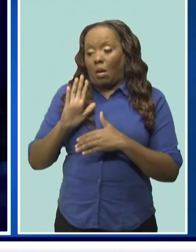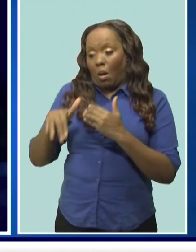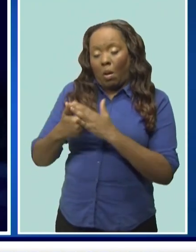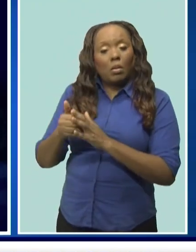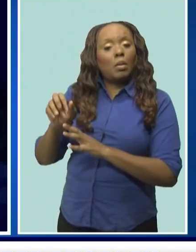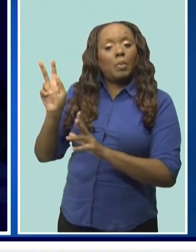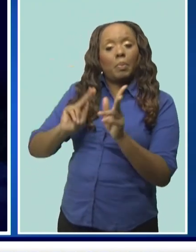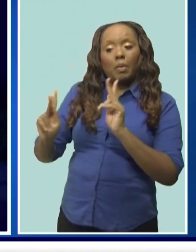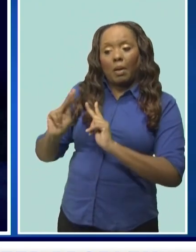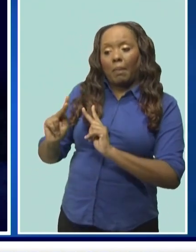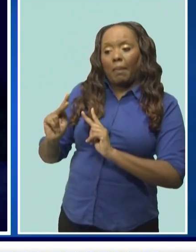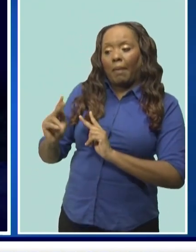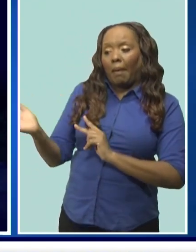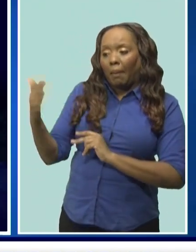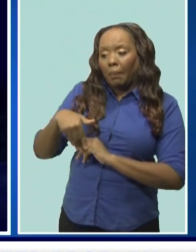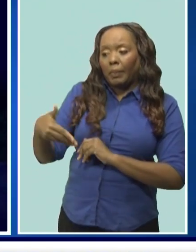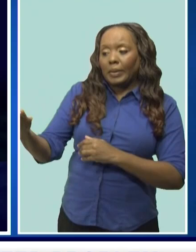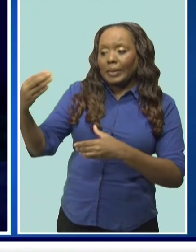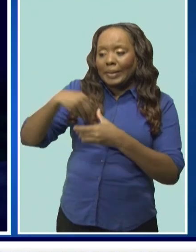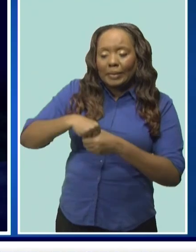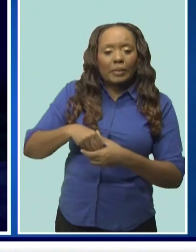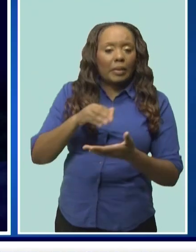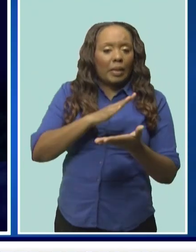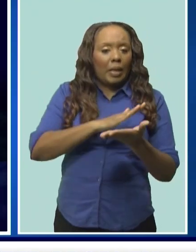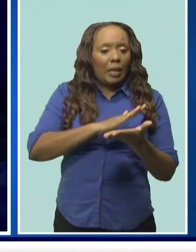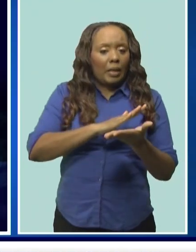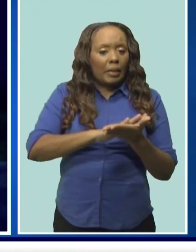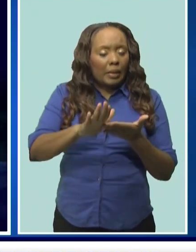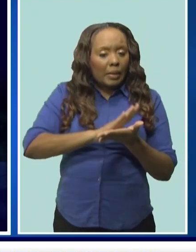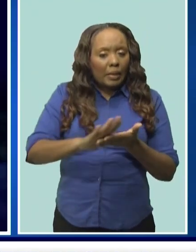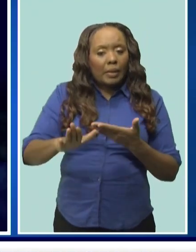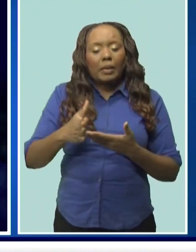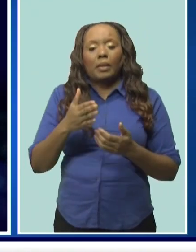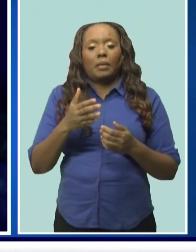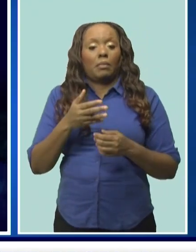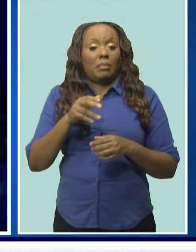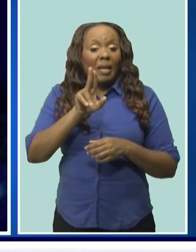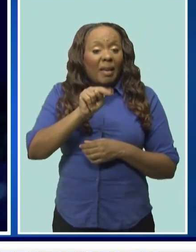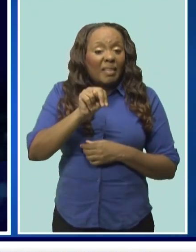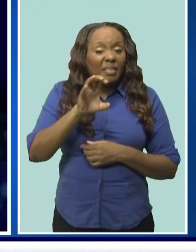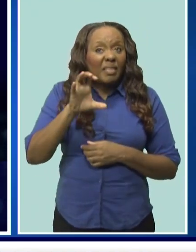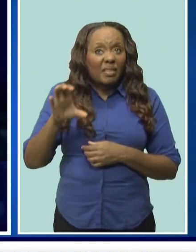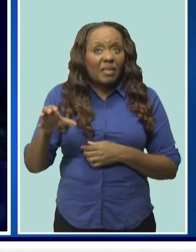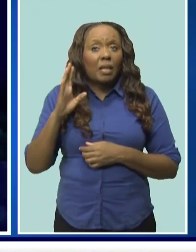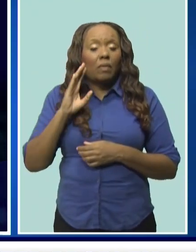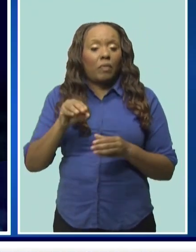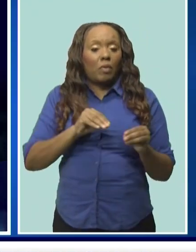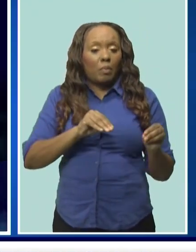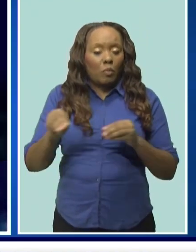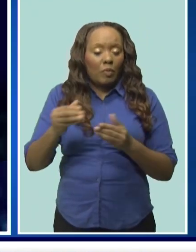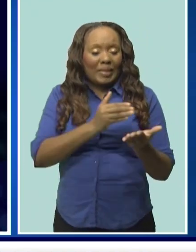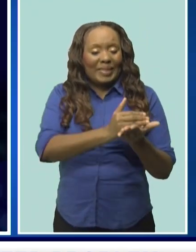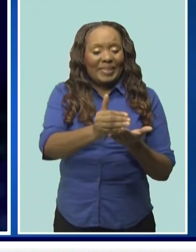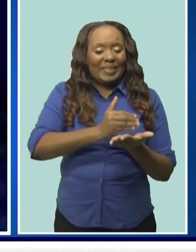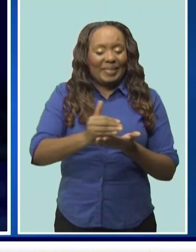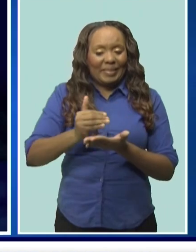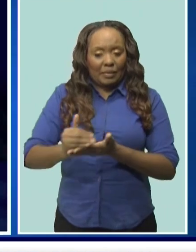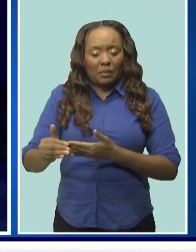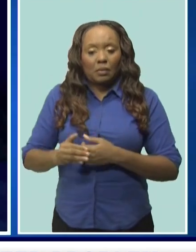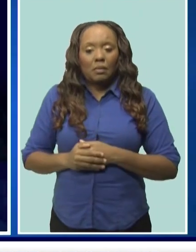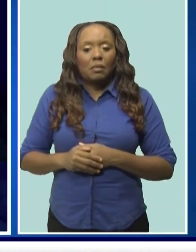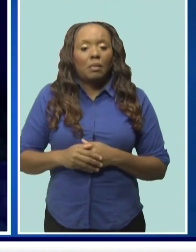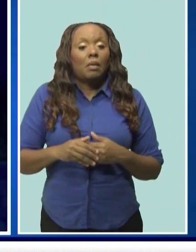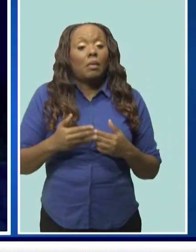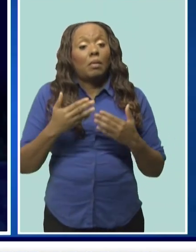with other government agencies, the NCC in particular, to remove the seaweed. And we are thankful that SSA has also